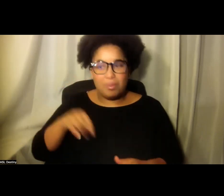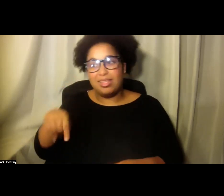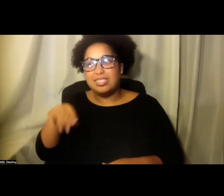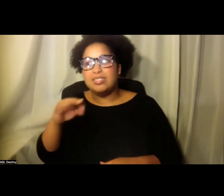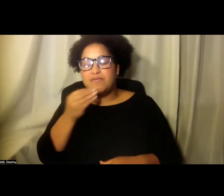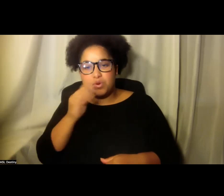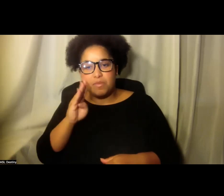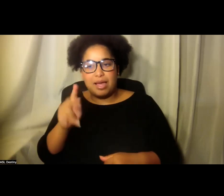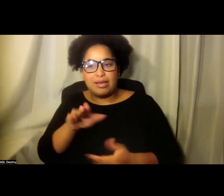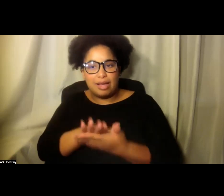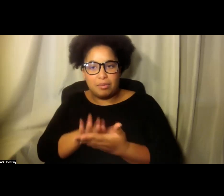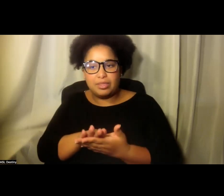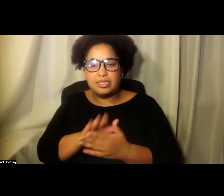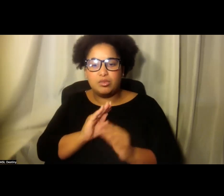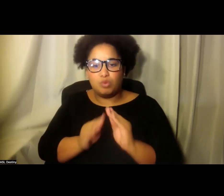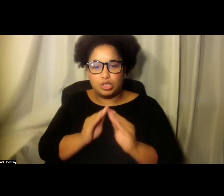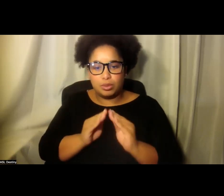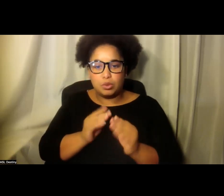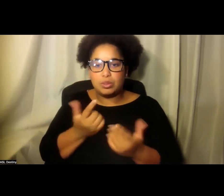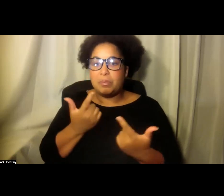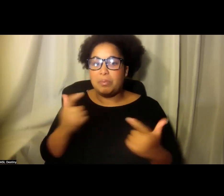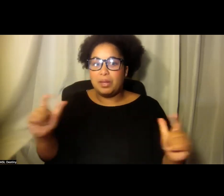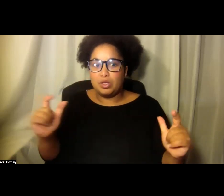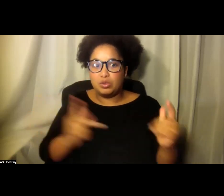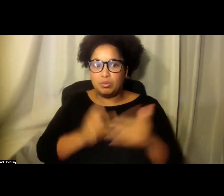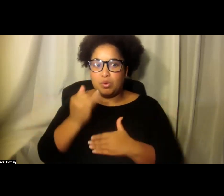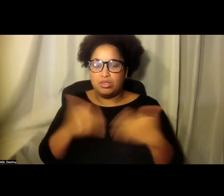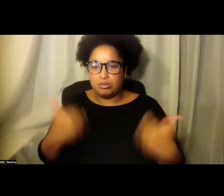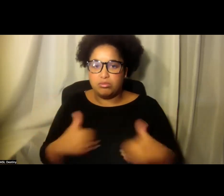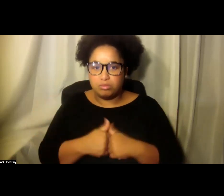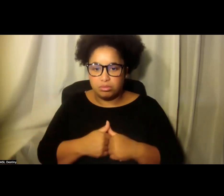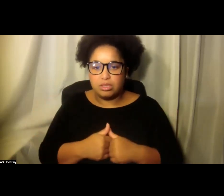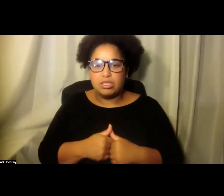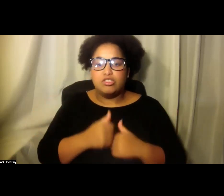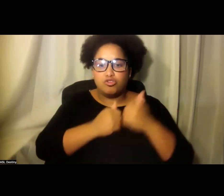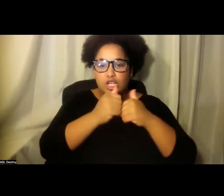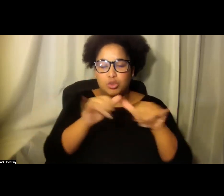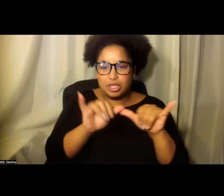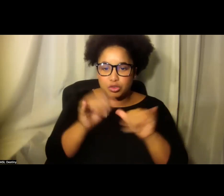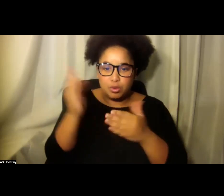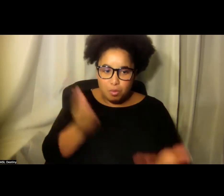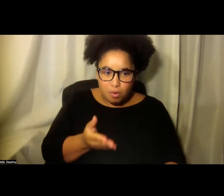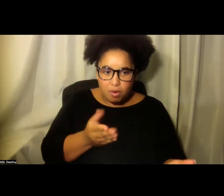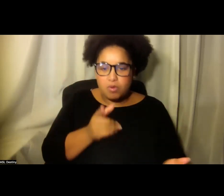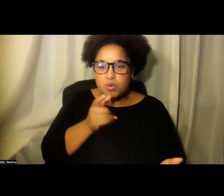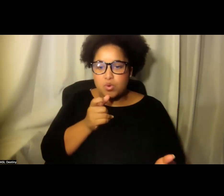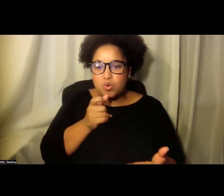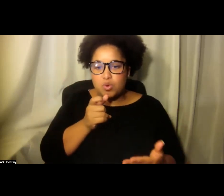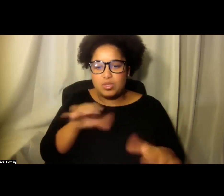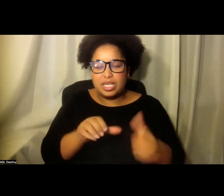campus, this retrofit turned out to be a major project. A structural engineer was brought on who did a